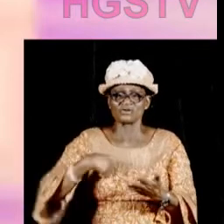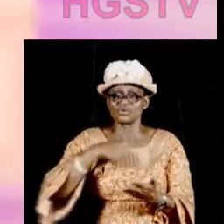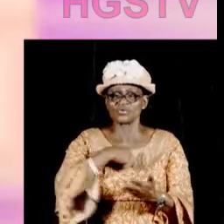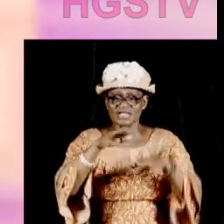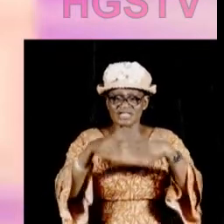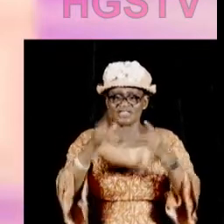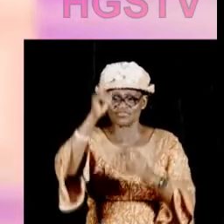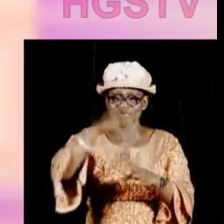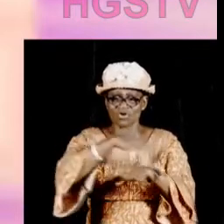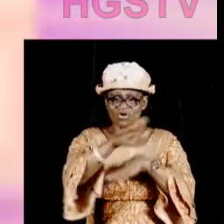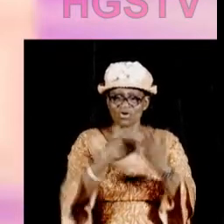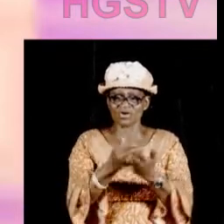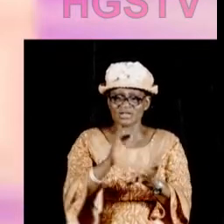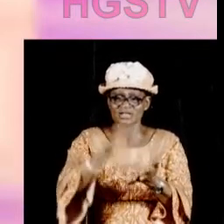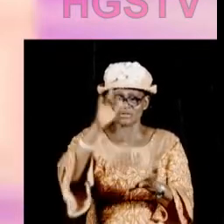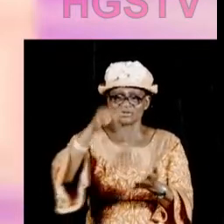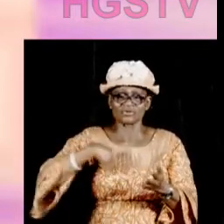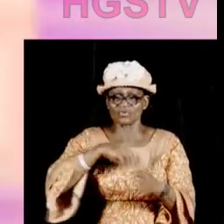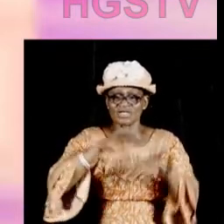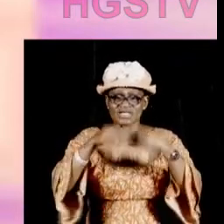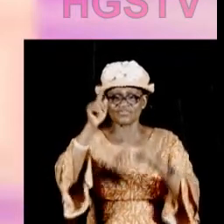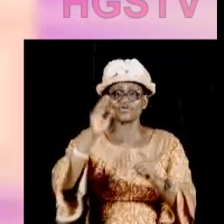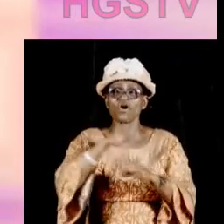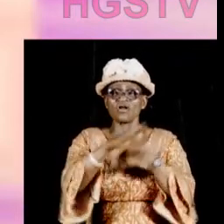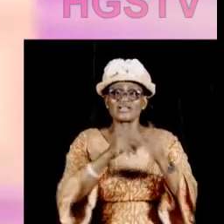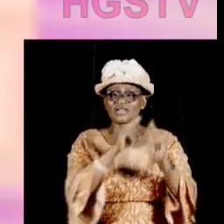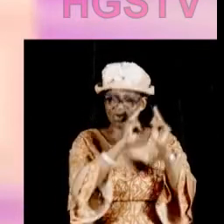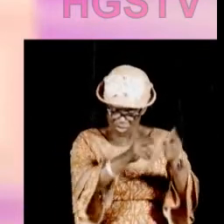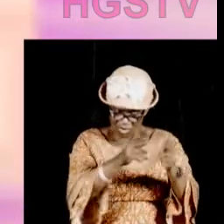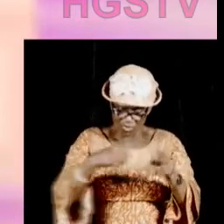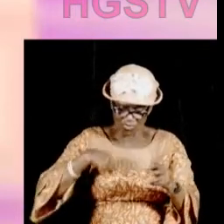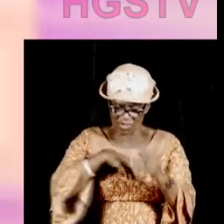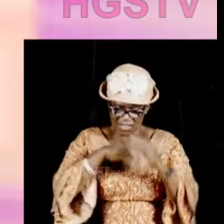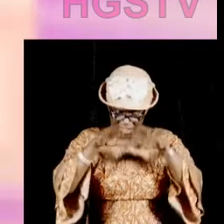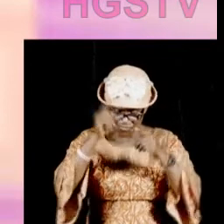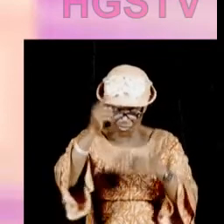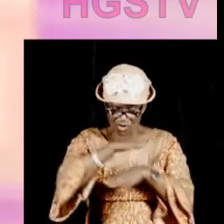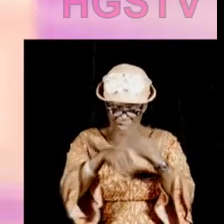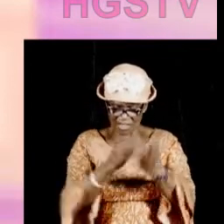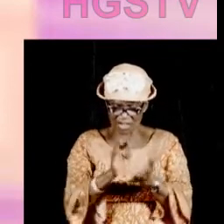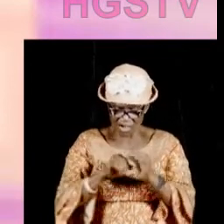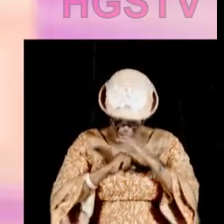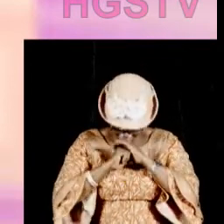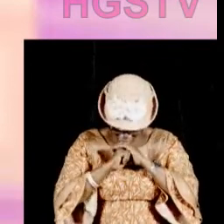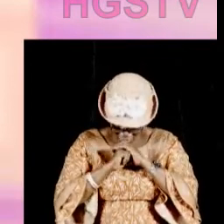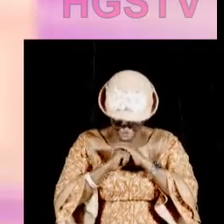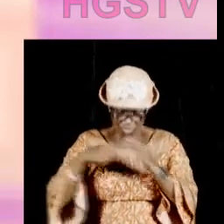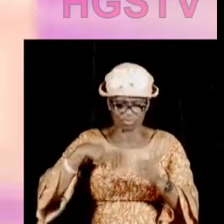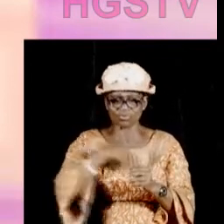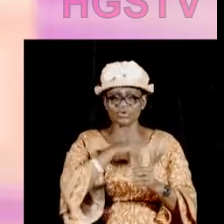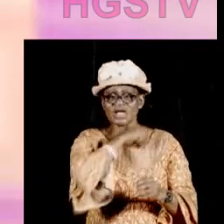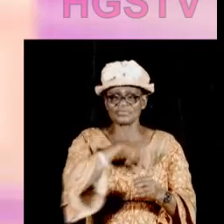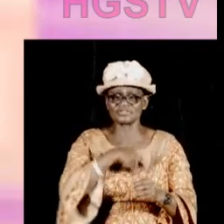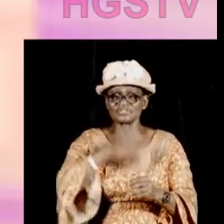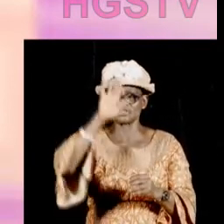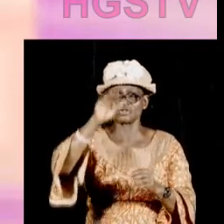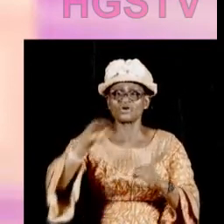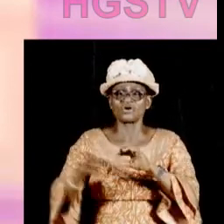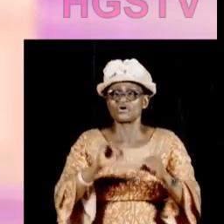glory, we give you all the honor, we give you all the adoration. We appreciate your doings in our